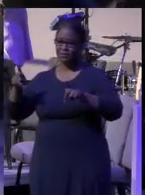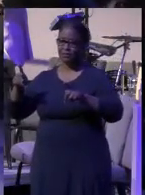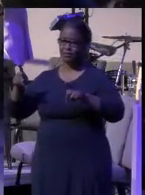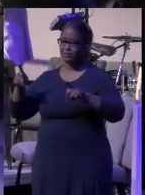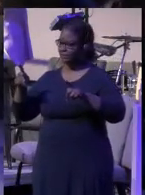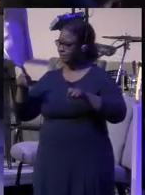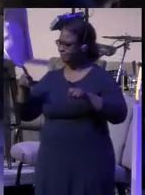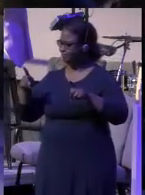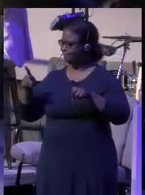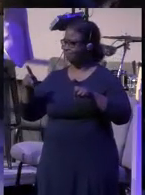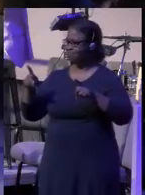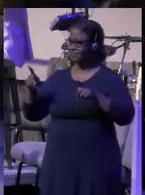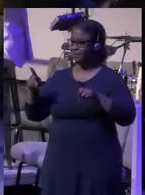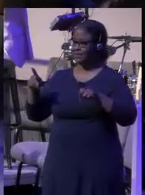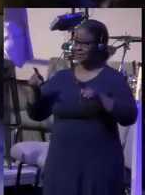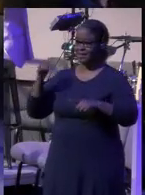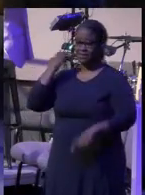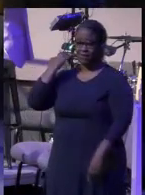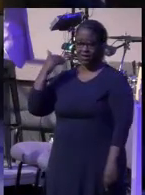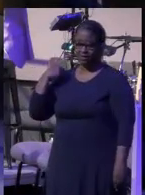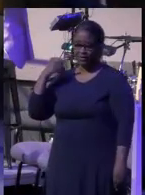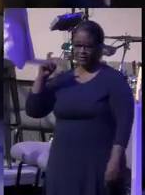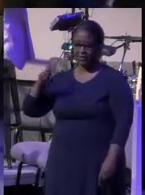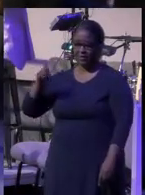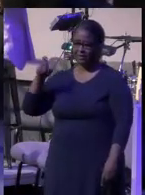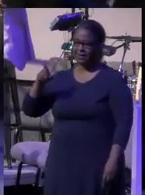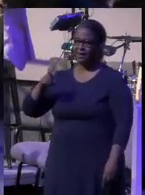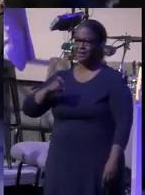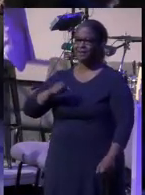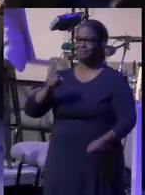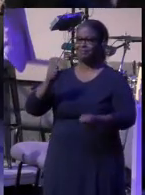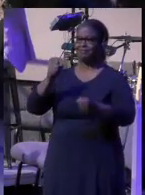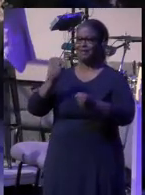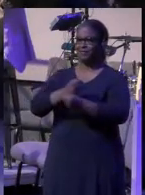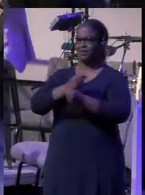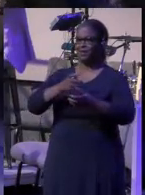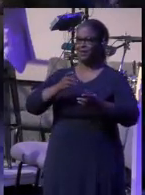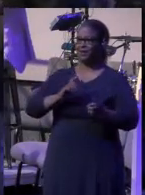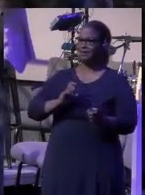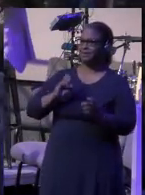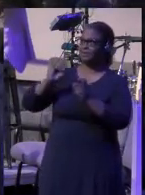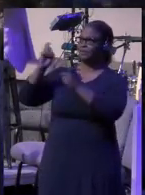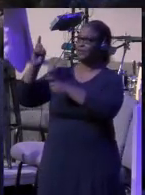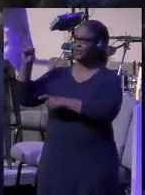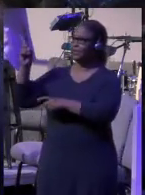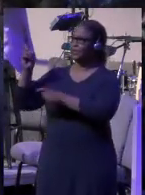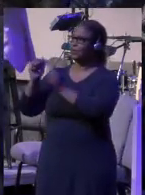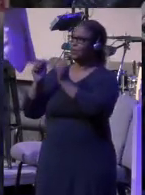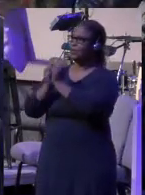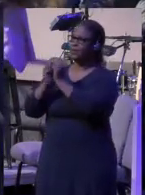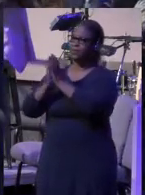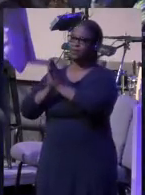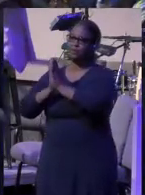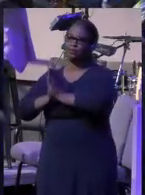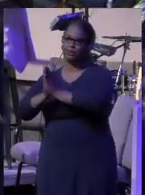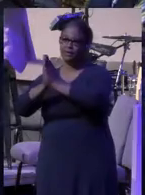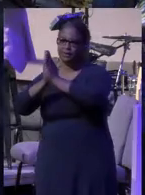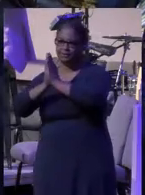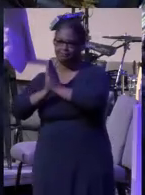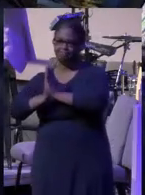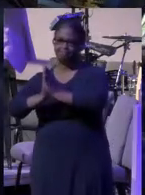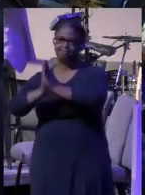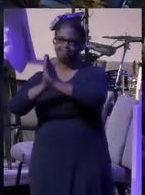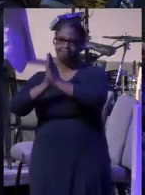Oh, yes, God. I thank you, Lord. I thank you, Lord. Thank you, God. Oh, yes,